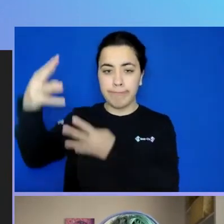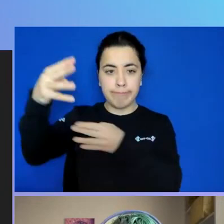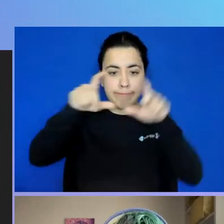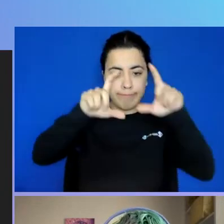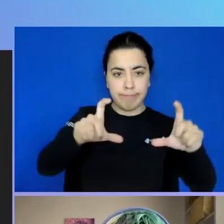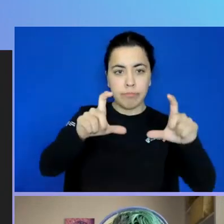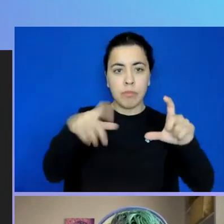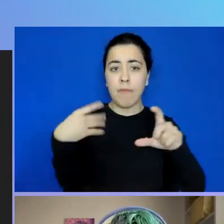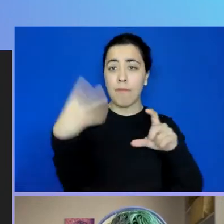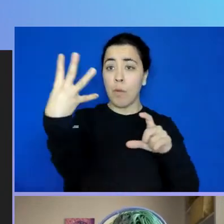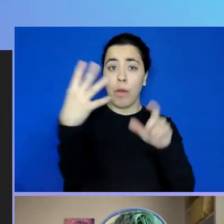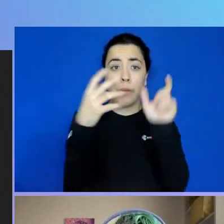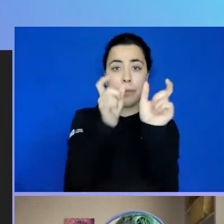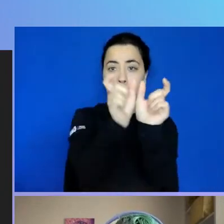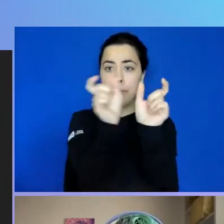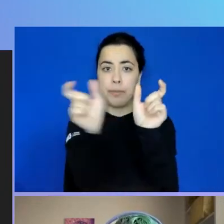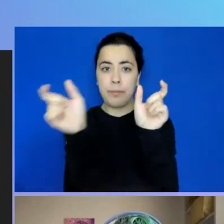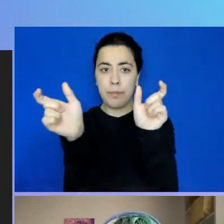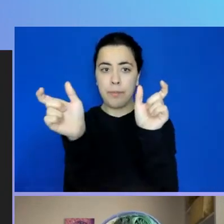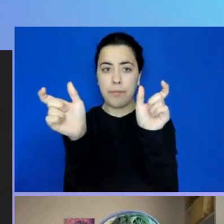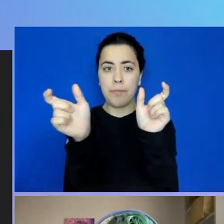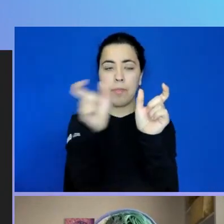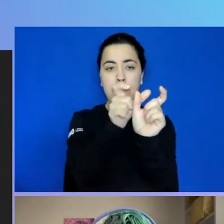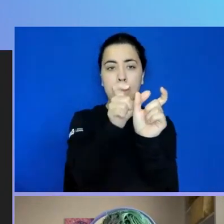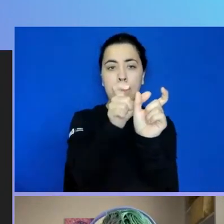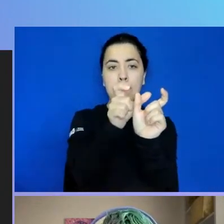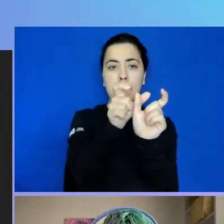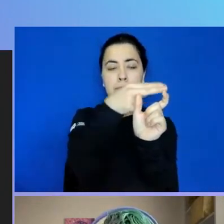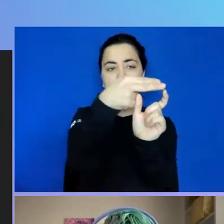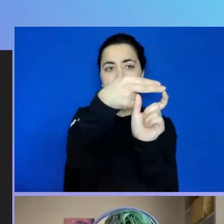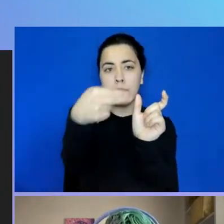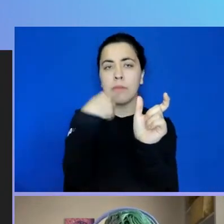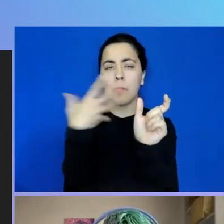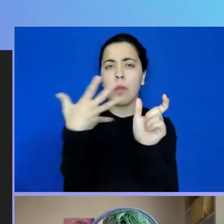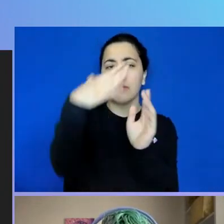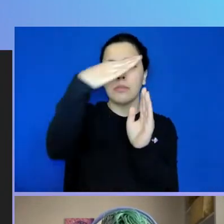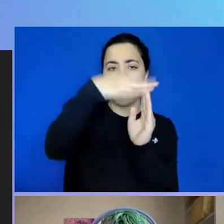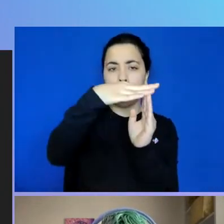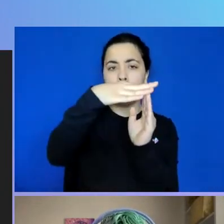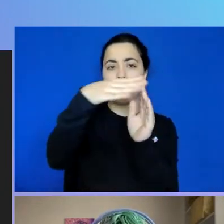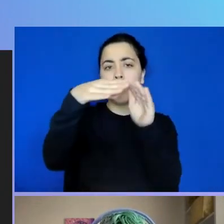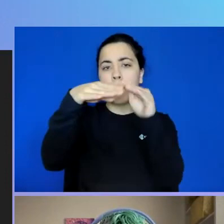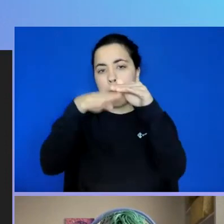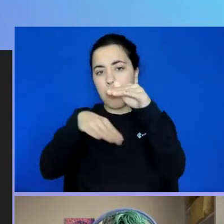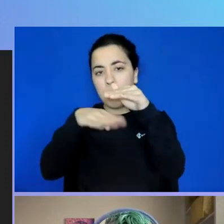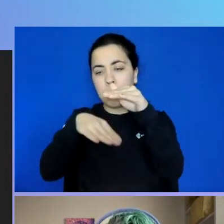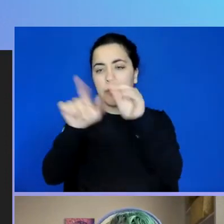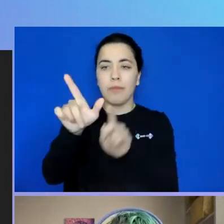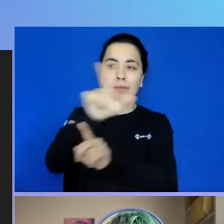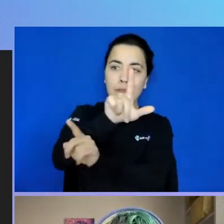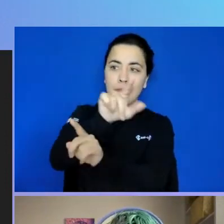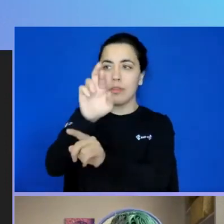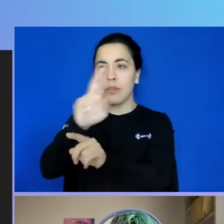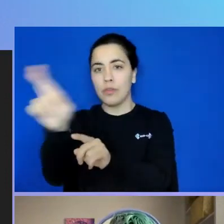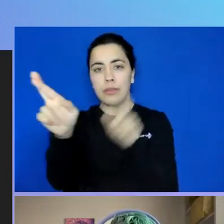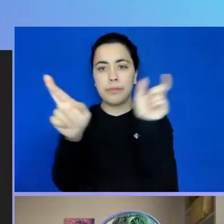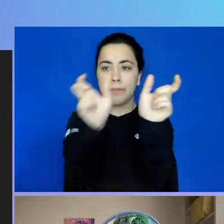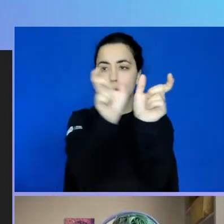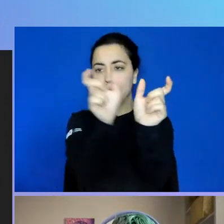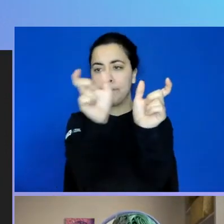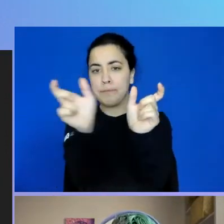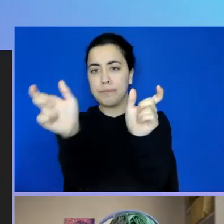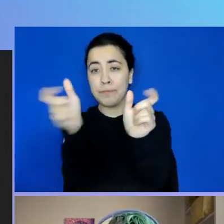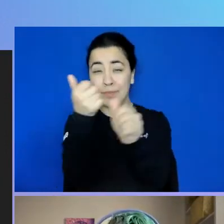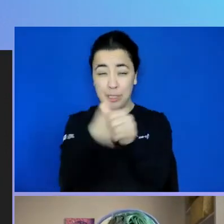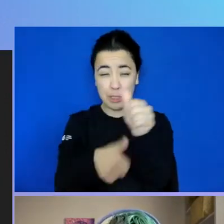that are in order from left to right. One button is labeled top, the next is bottom, then left, and then right. And each